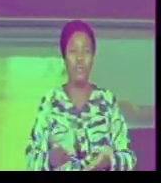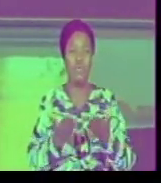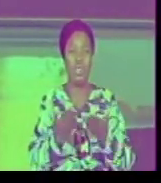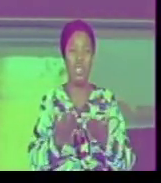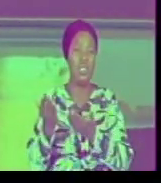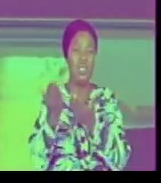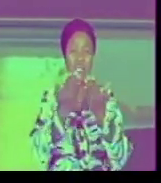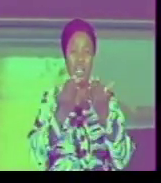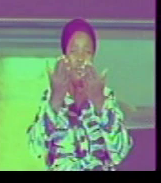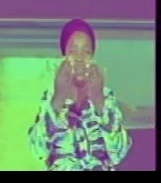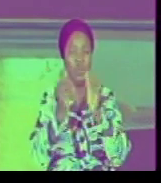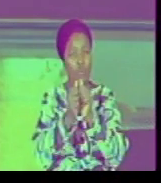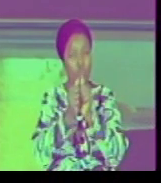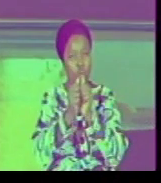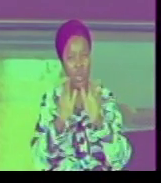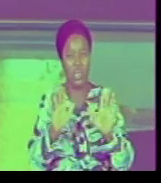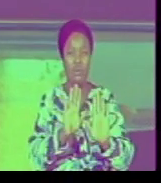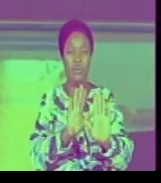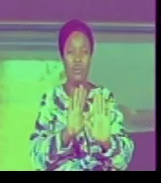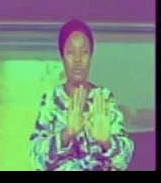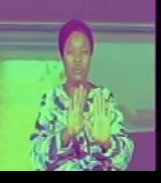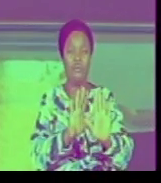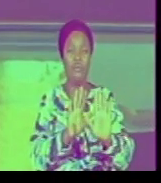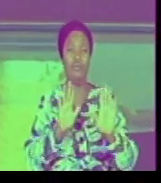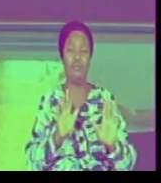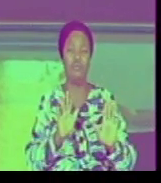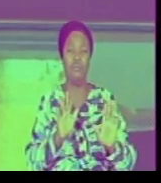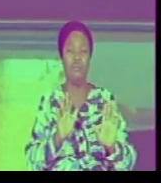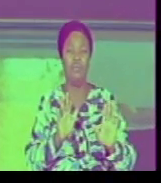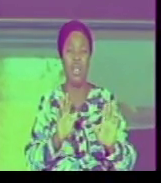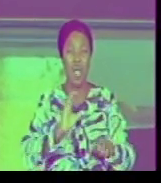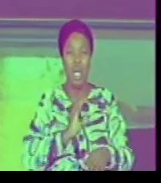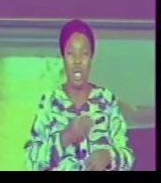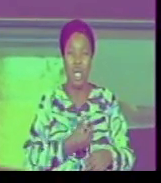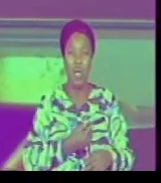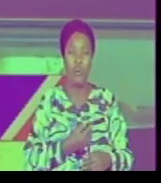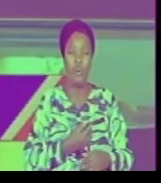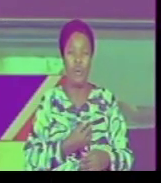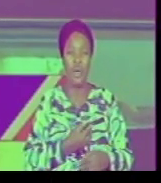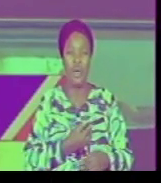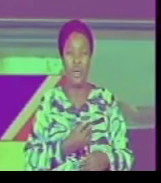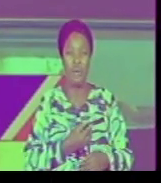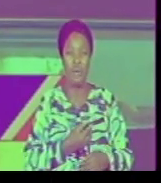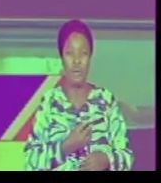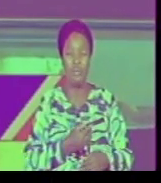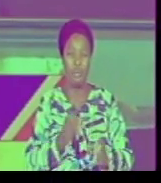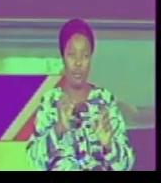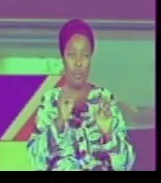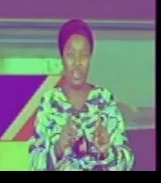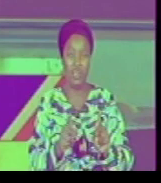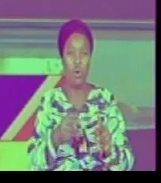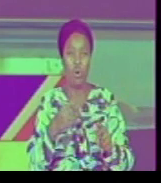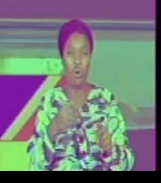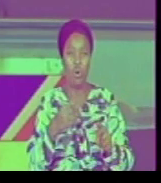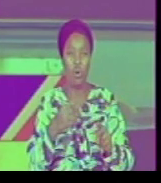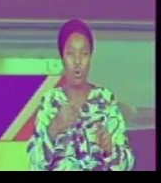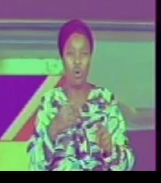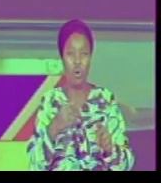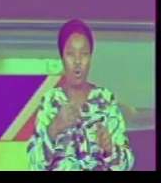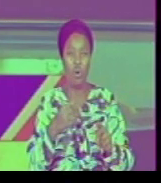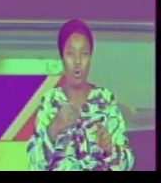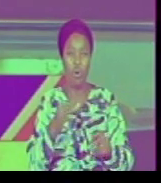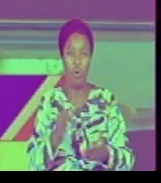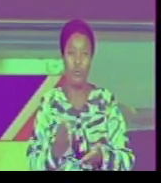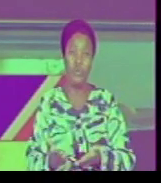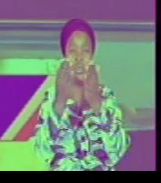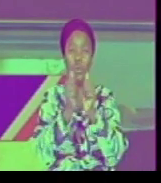without fear. Our privilege of sacrificial service without fear. We're